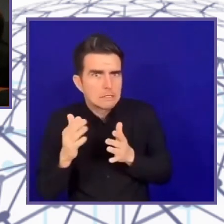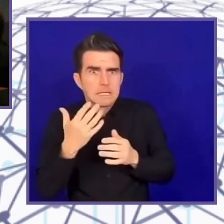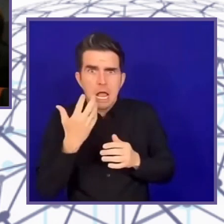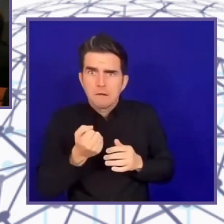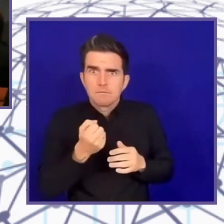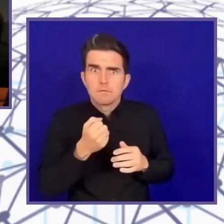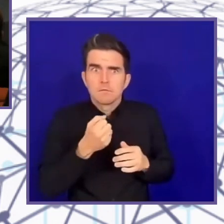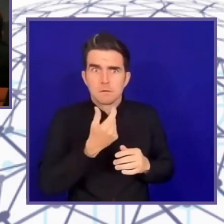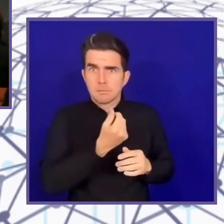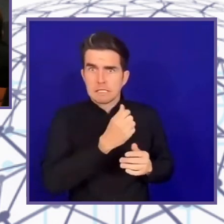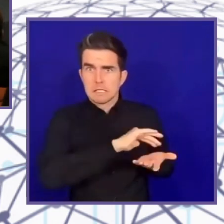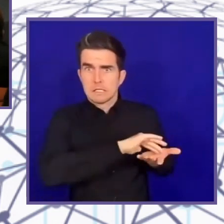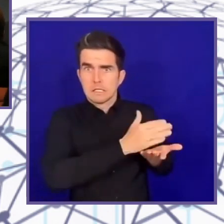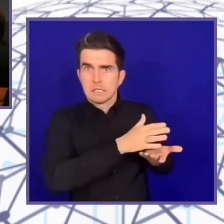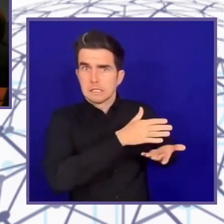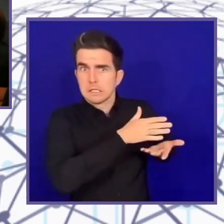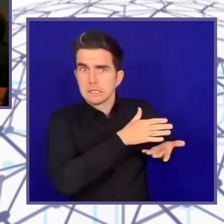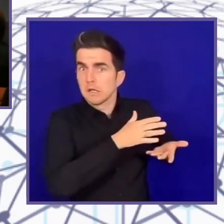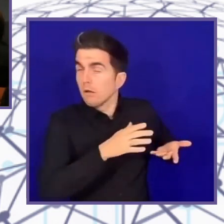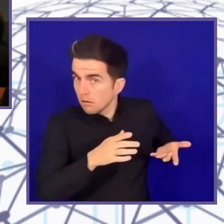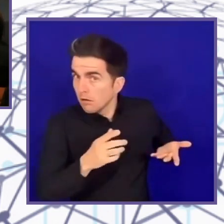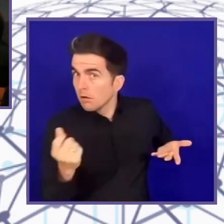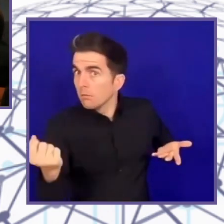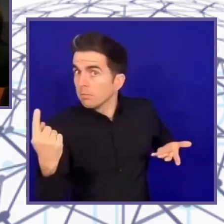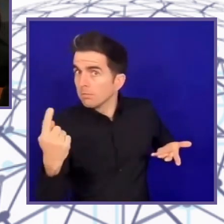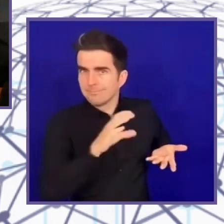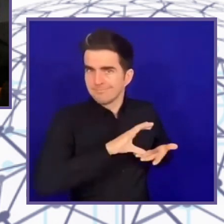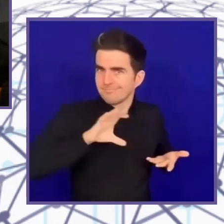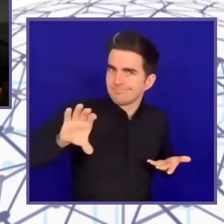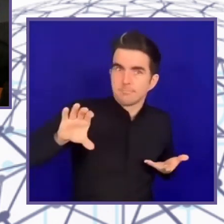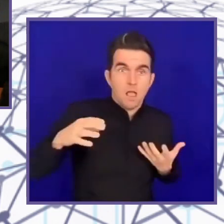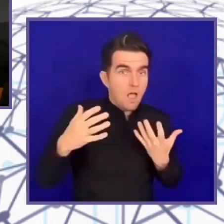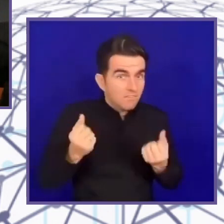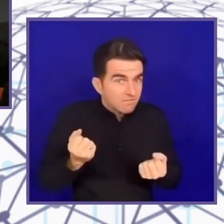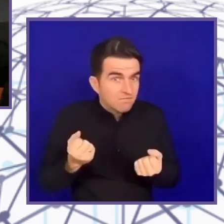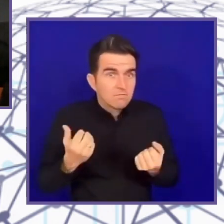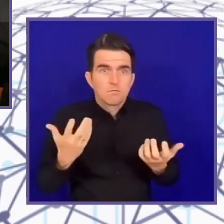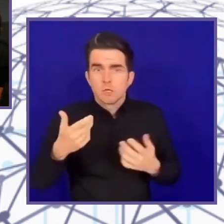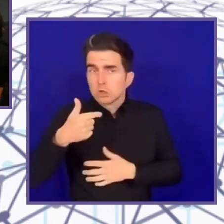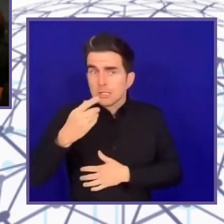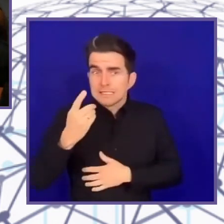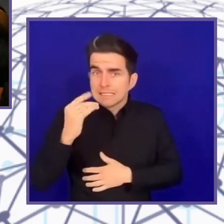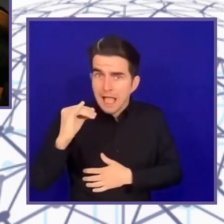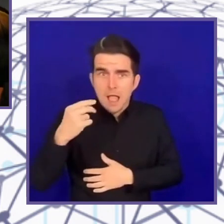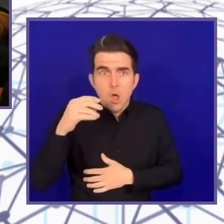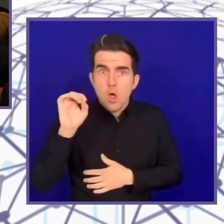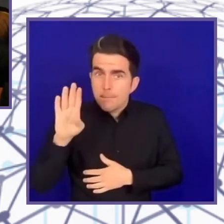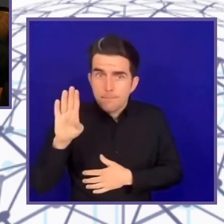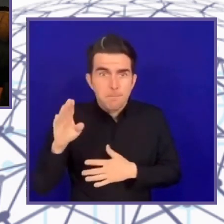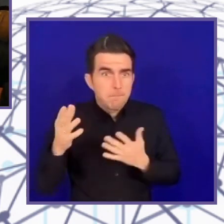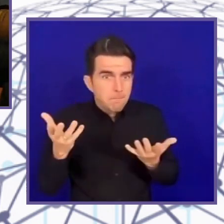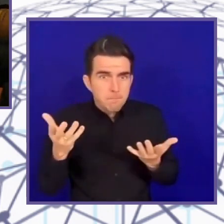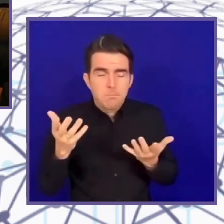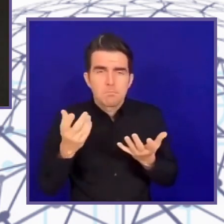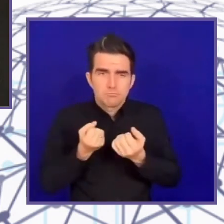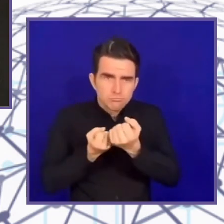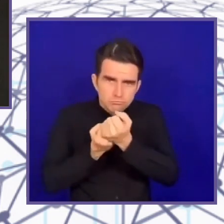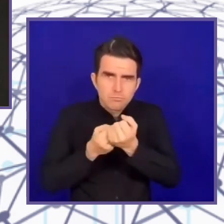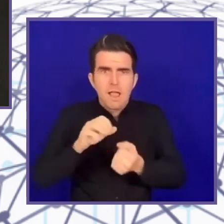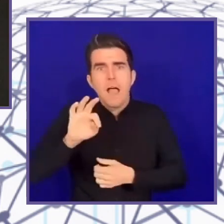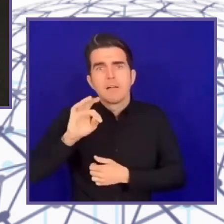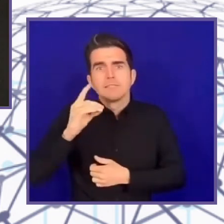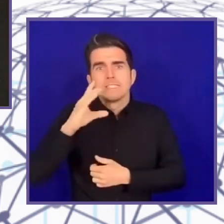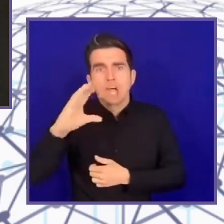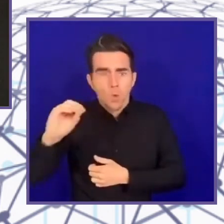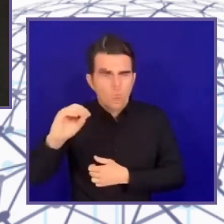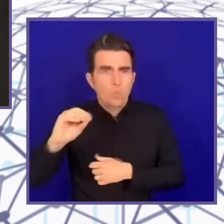tragedy to address such? Secondly, it's about the partnership. I know the countries where you have piloted some